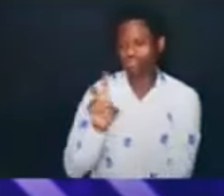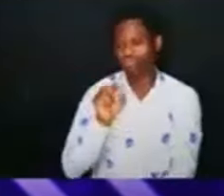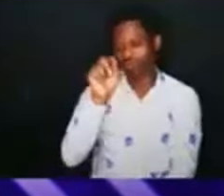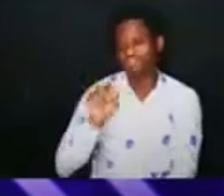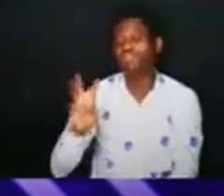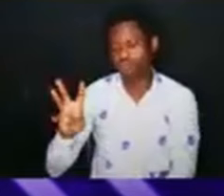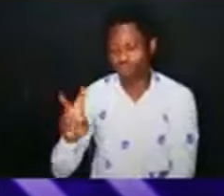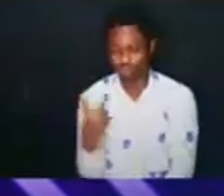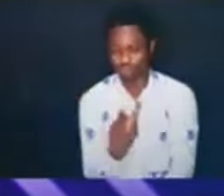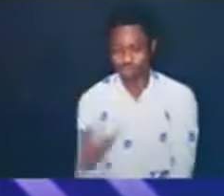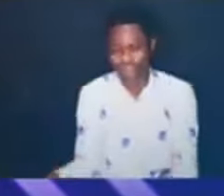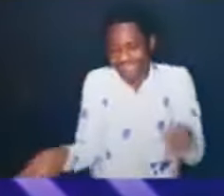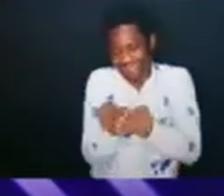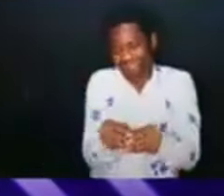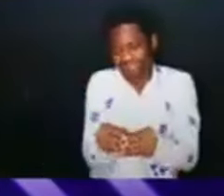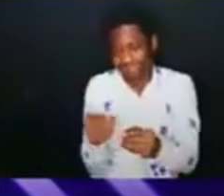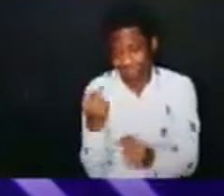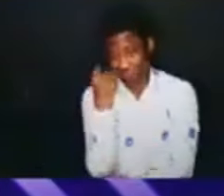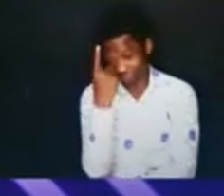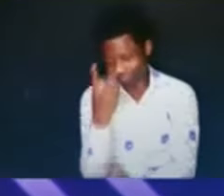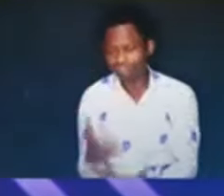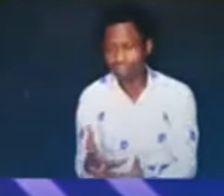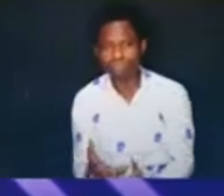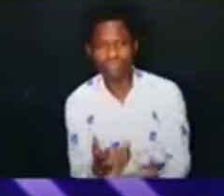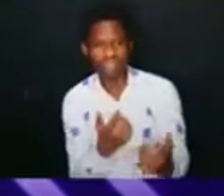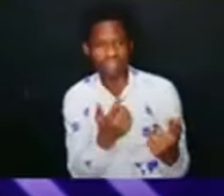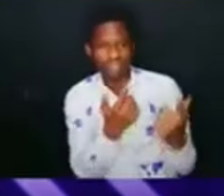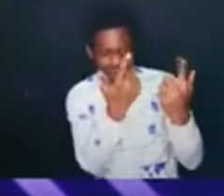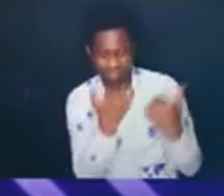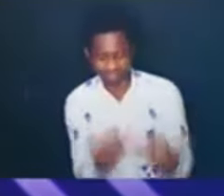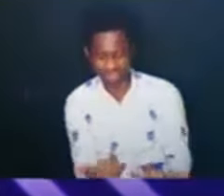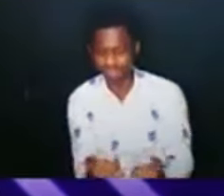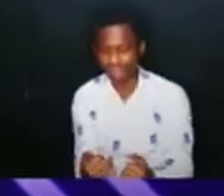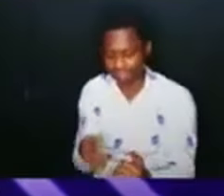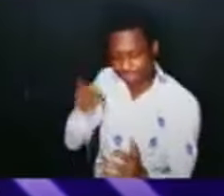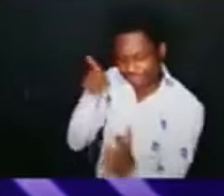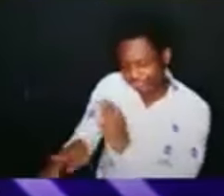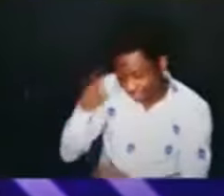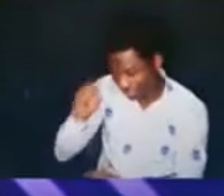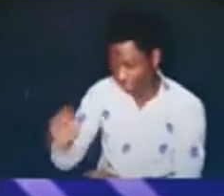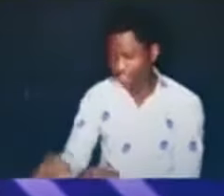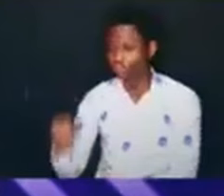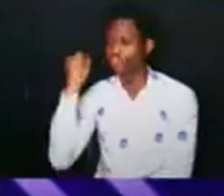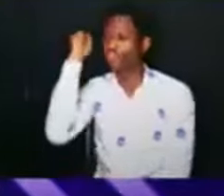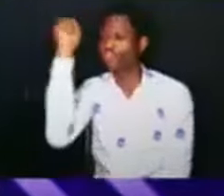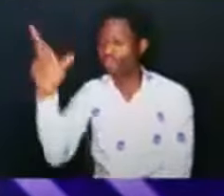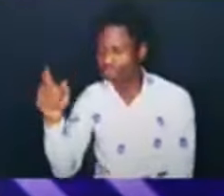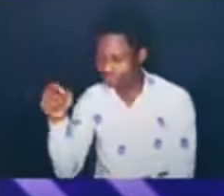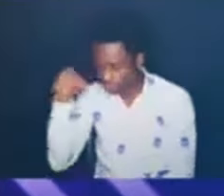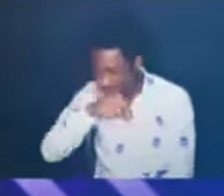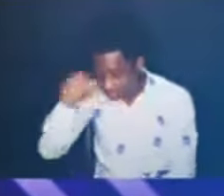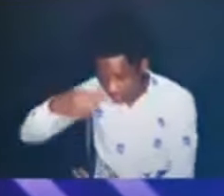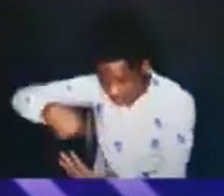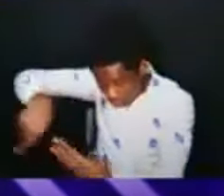Psalm 2:4. Are we together? Come now, let's kill him and throw him into one of